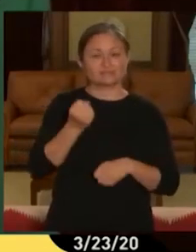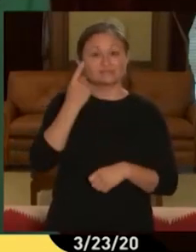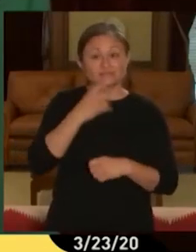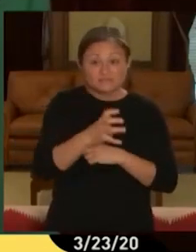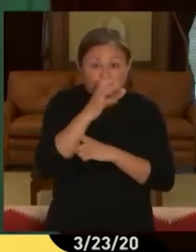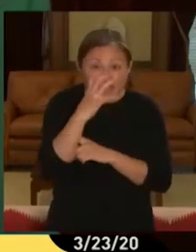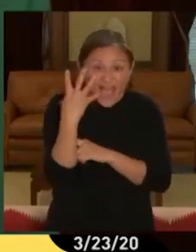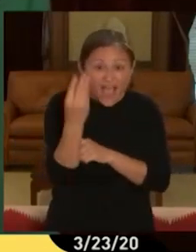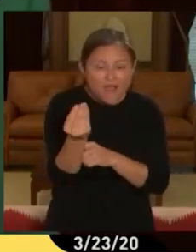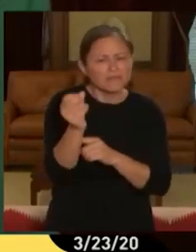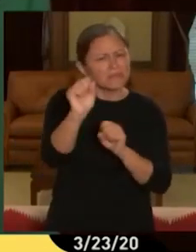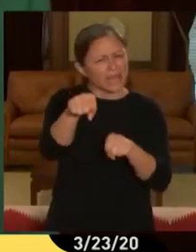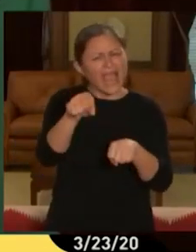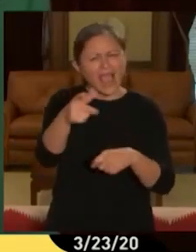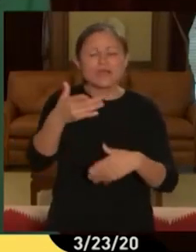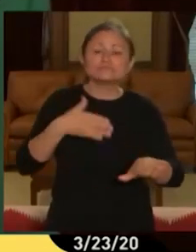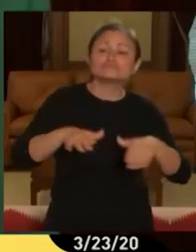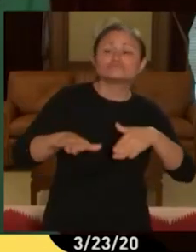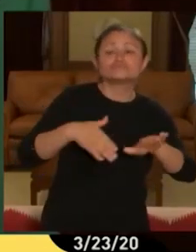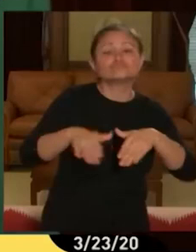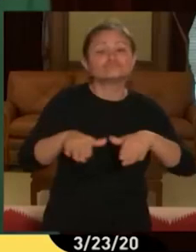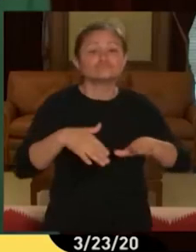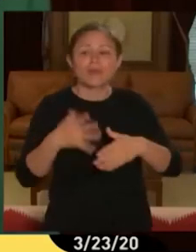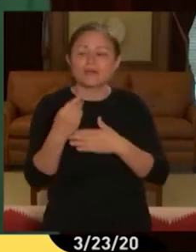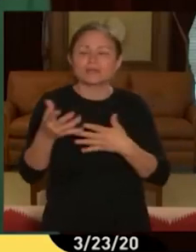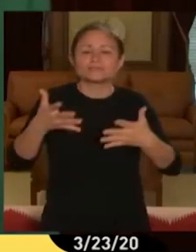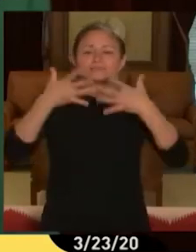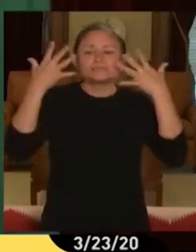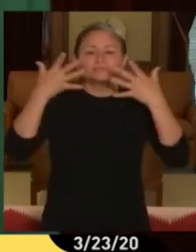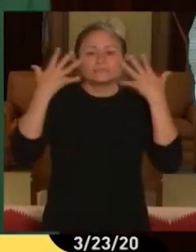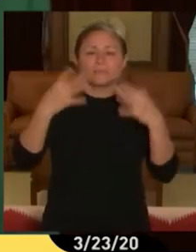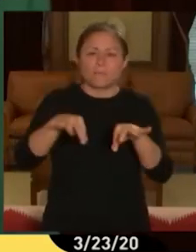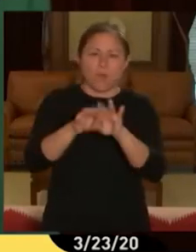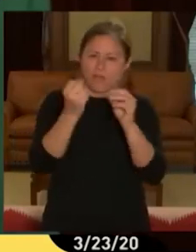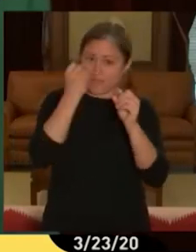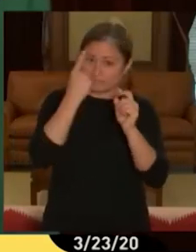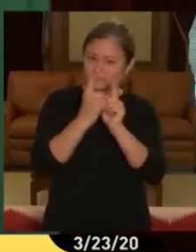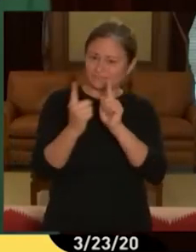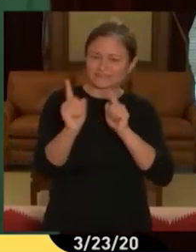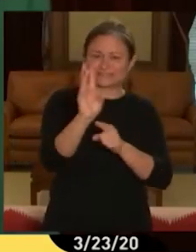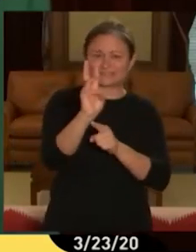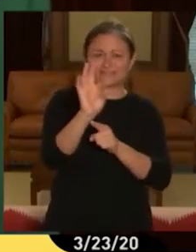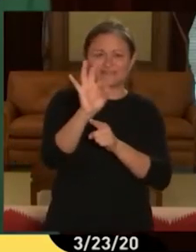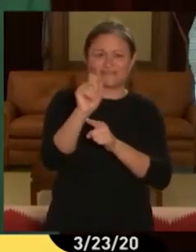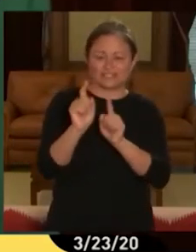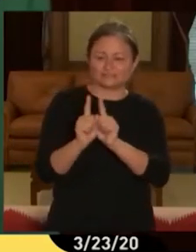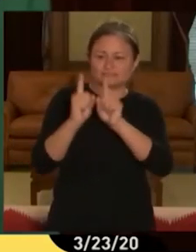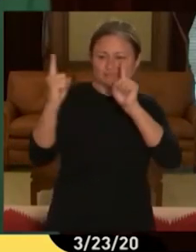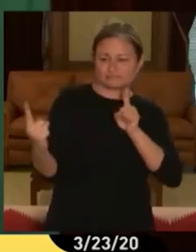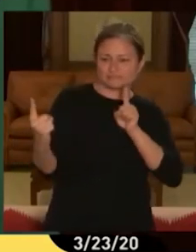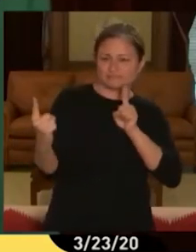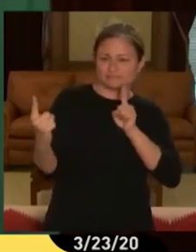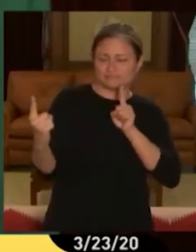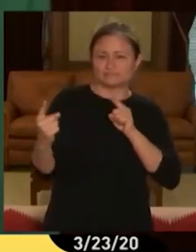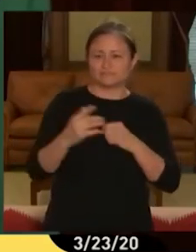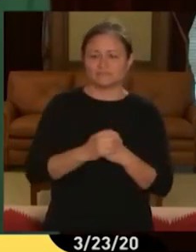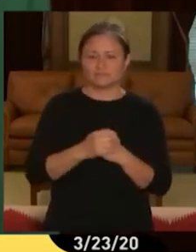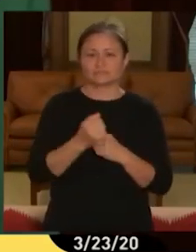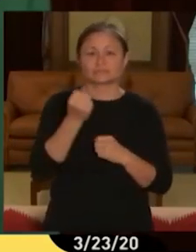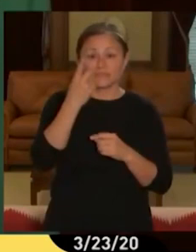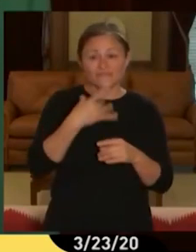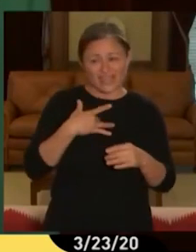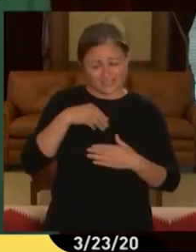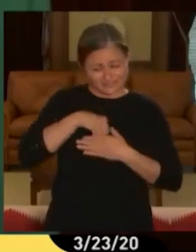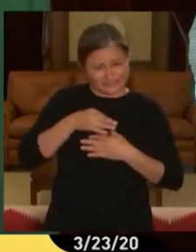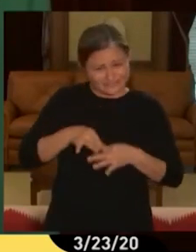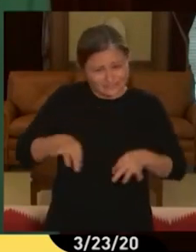of 6 feet, but really only for essential purposes. The grocery stores, doctor's offices,